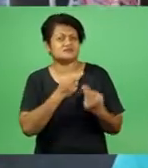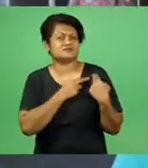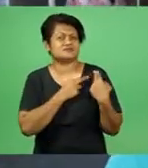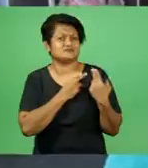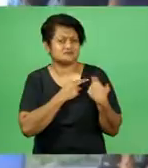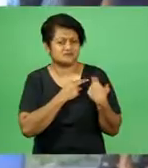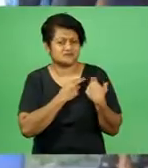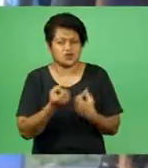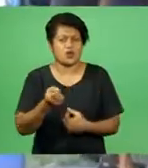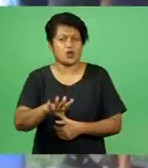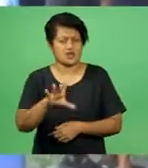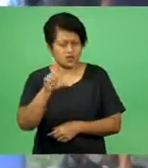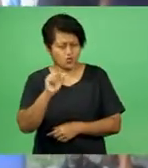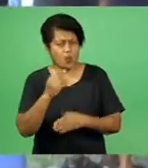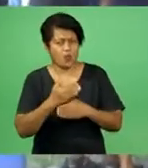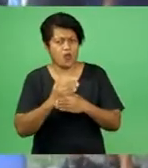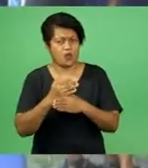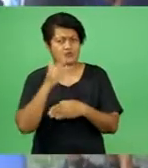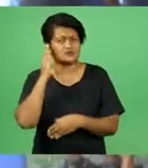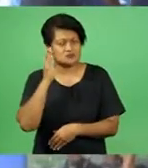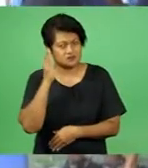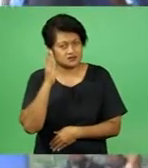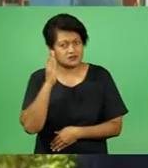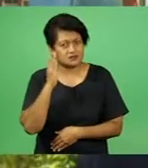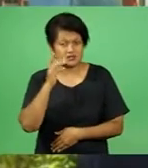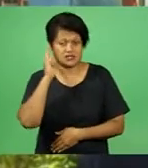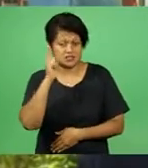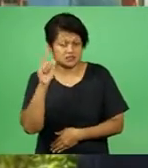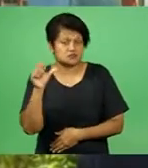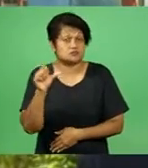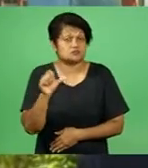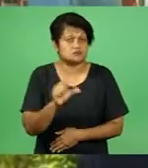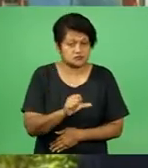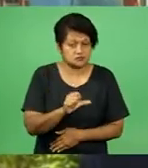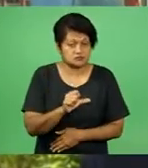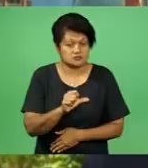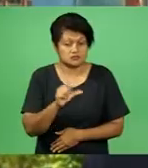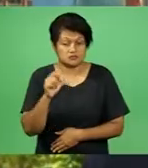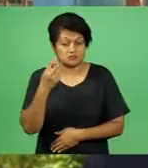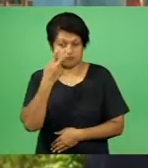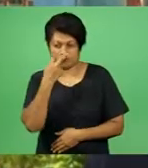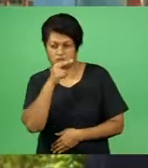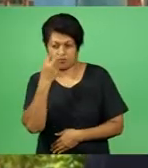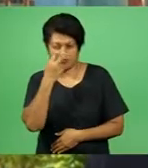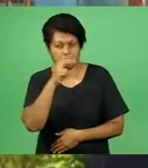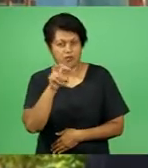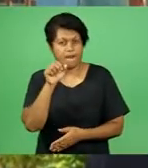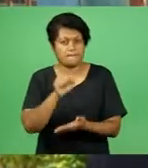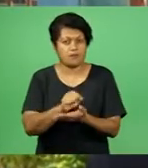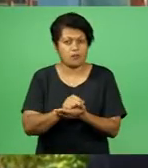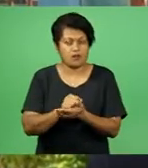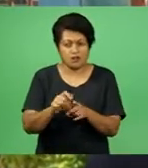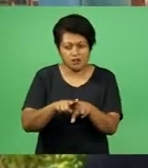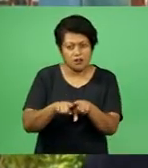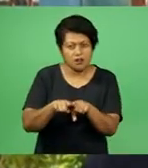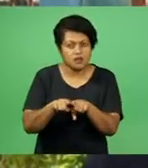responsibilities and already doing their part in school. I think teachers should keep a good eye on children, make sure they're learning, and